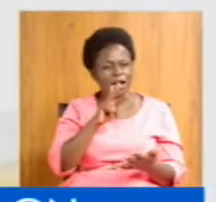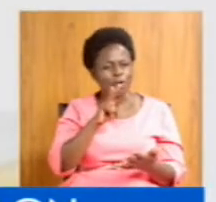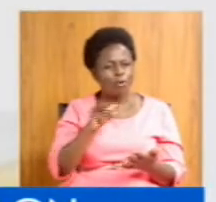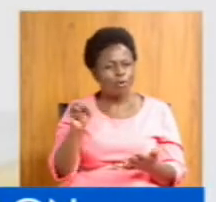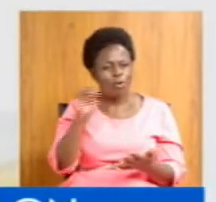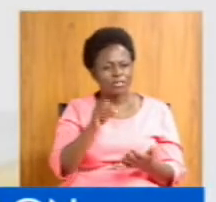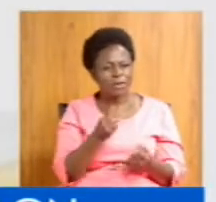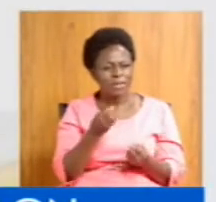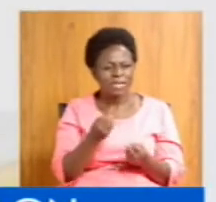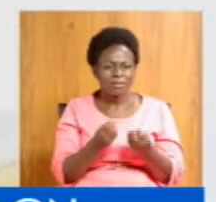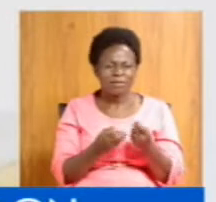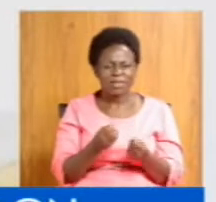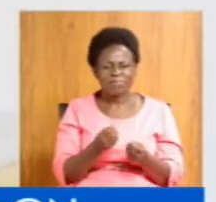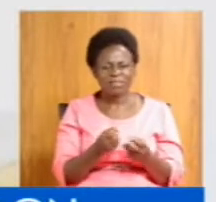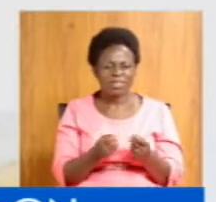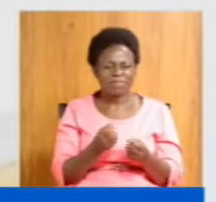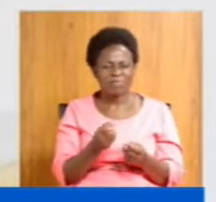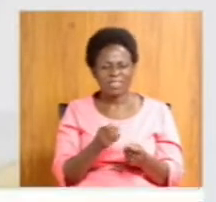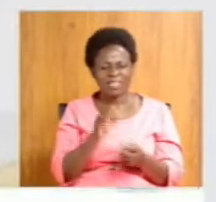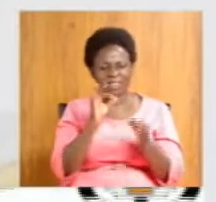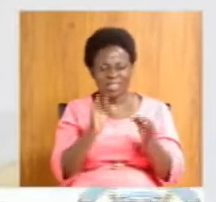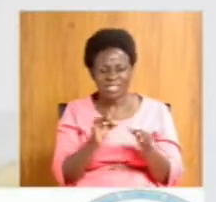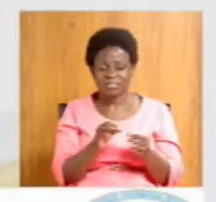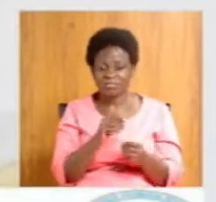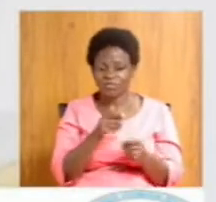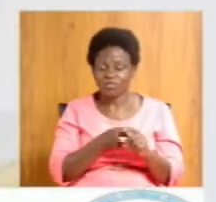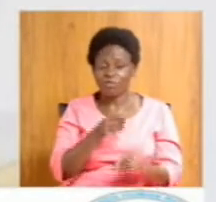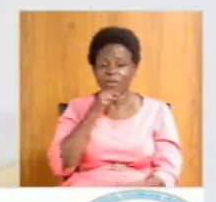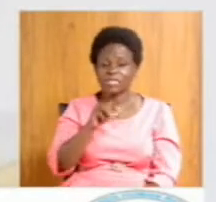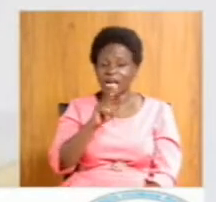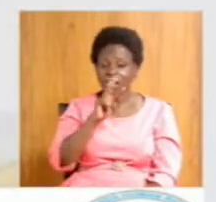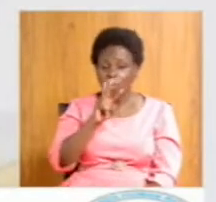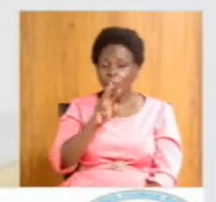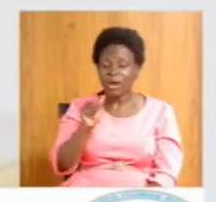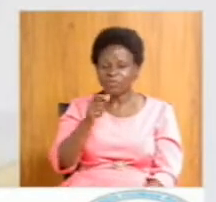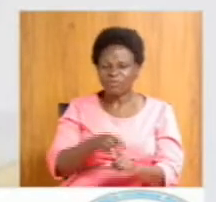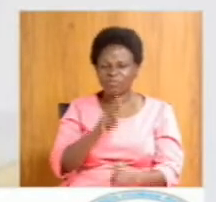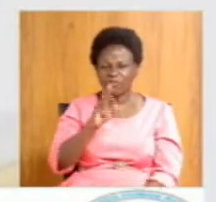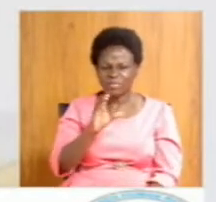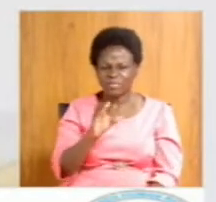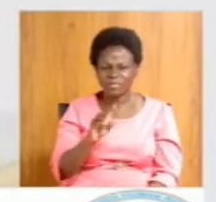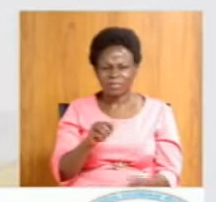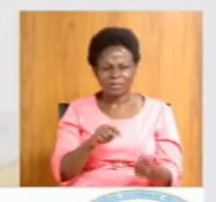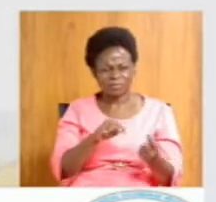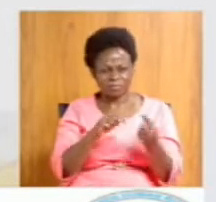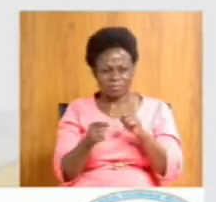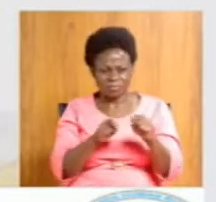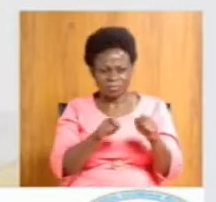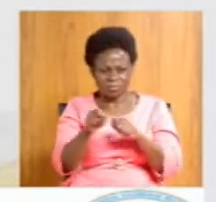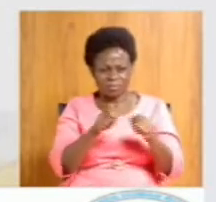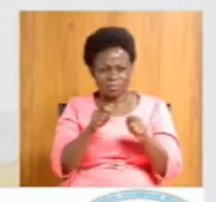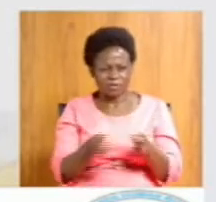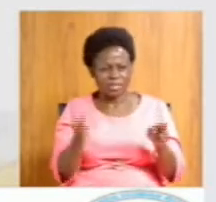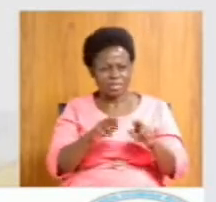a lot of reactions from me. Firstly, he has highlighted the debate on content moderation that is